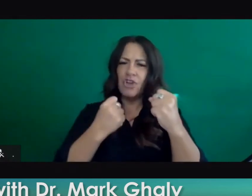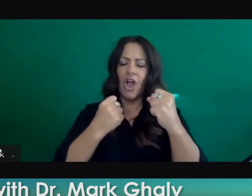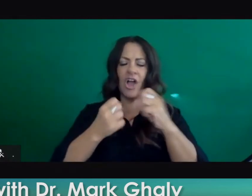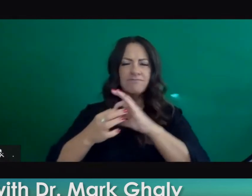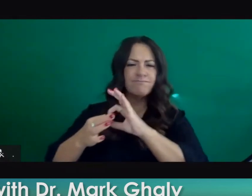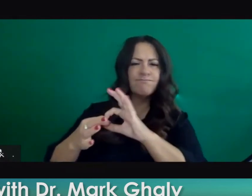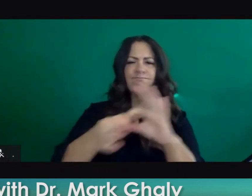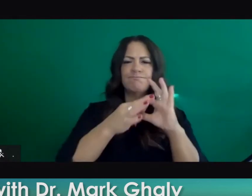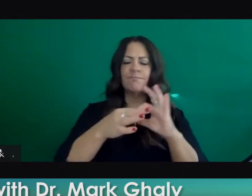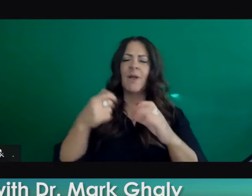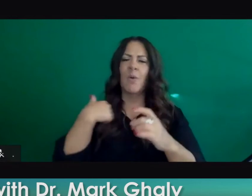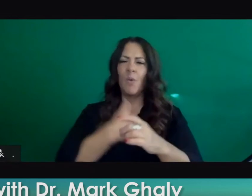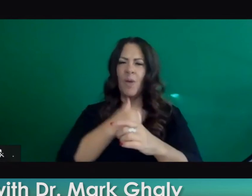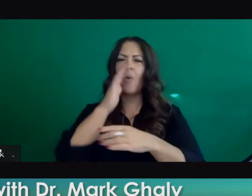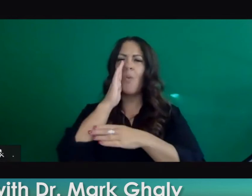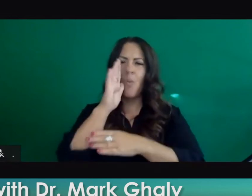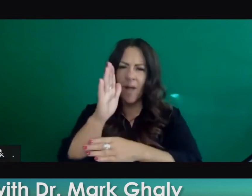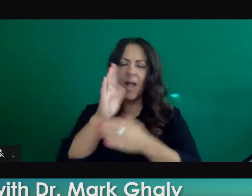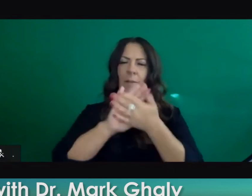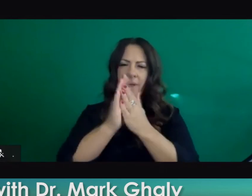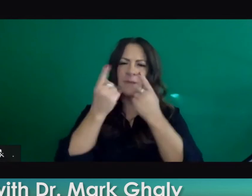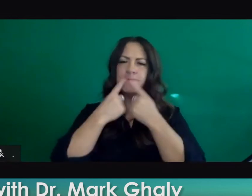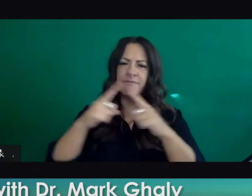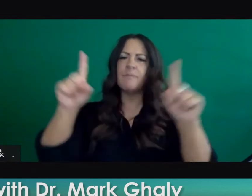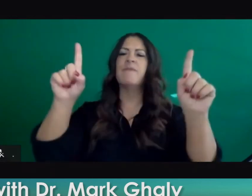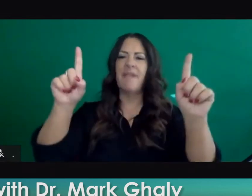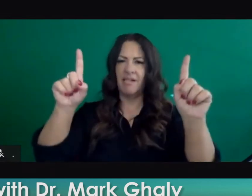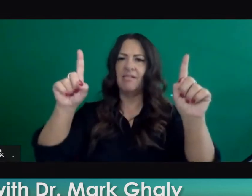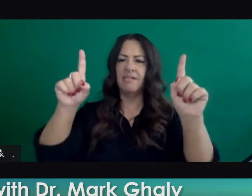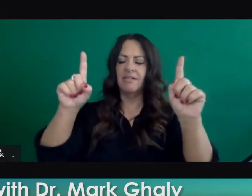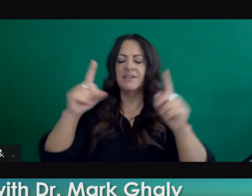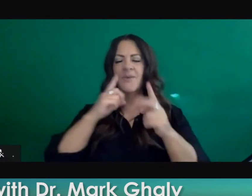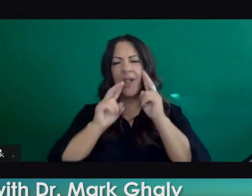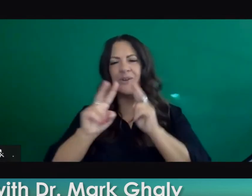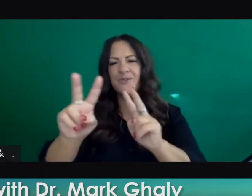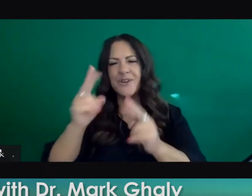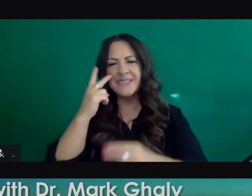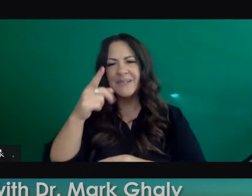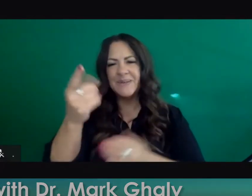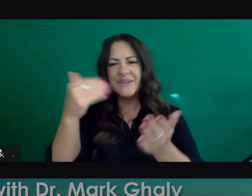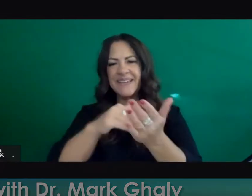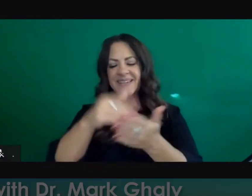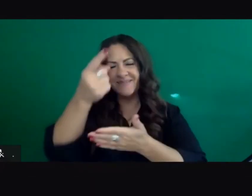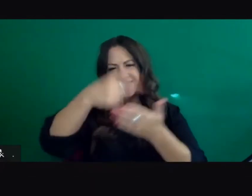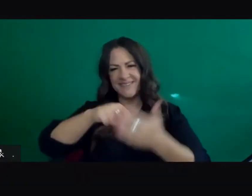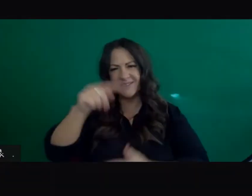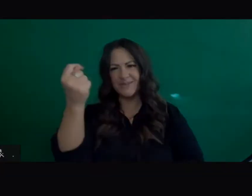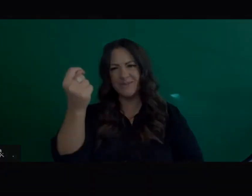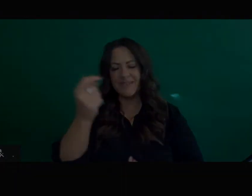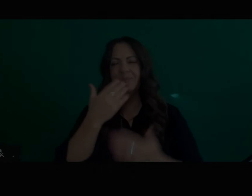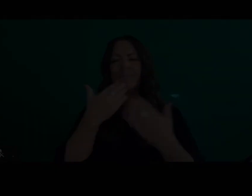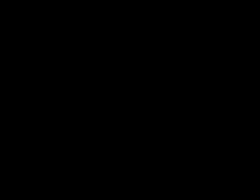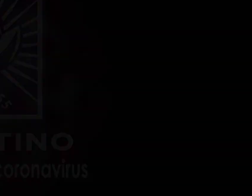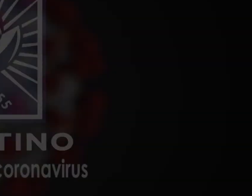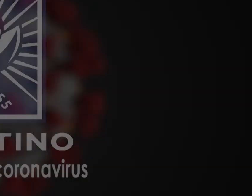be stronger down the road. And with that, I look forward to seeing you again next week. Thank you.